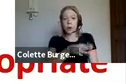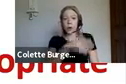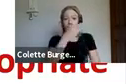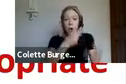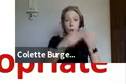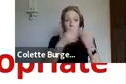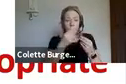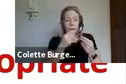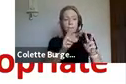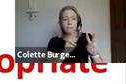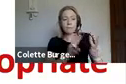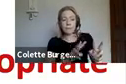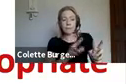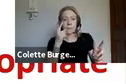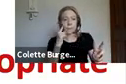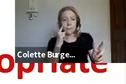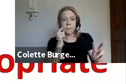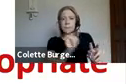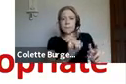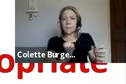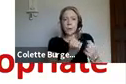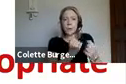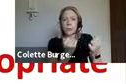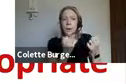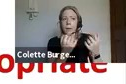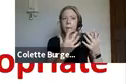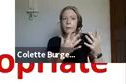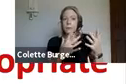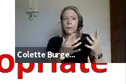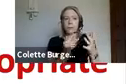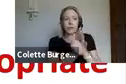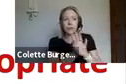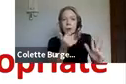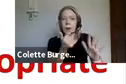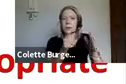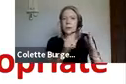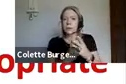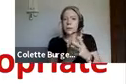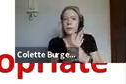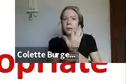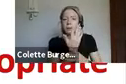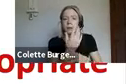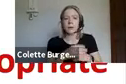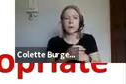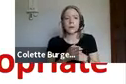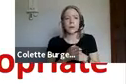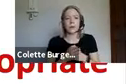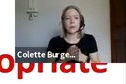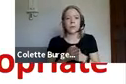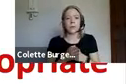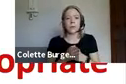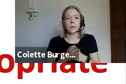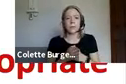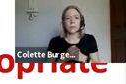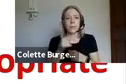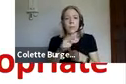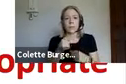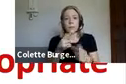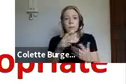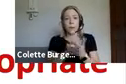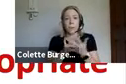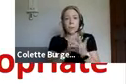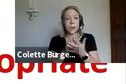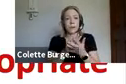their interests and emerging skills. Quality early childhood settings will emphasize the role of these